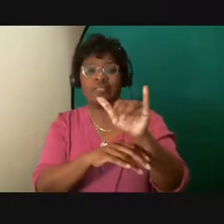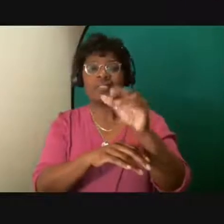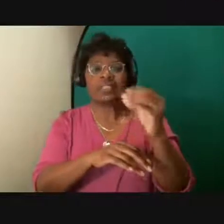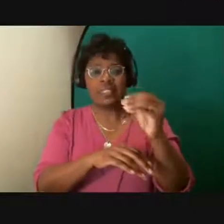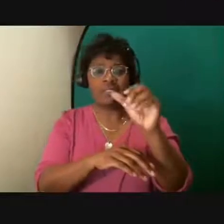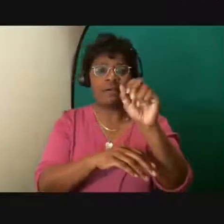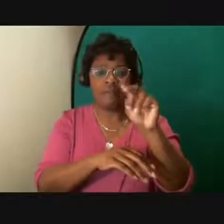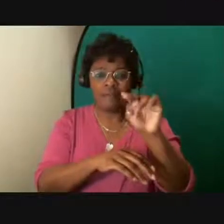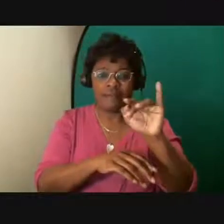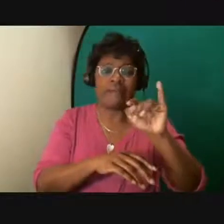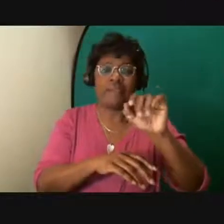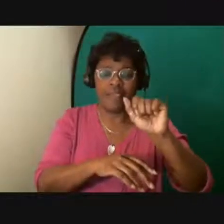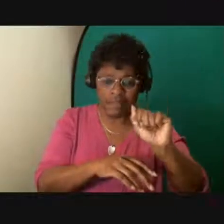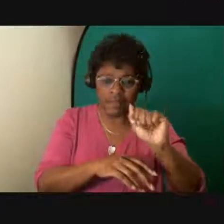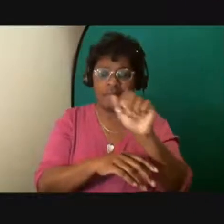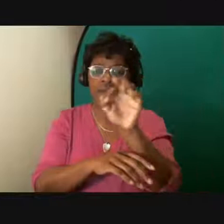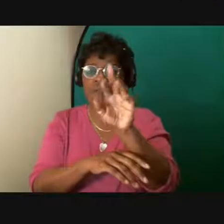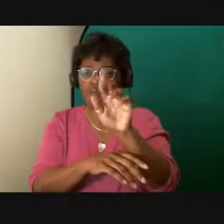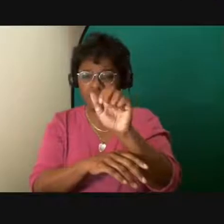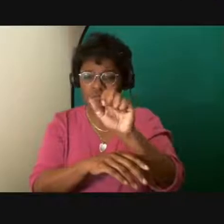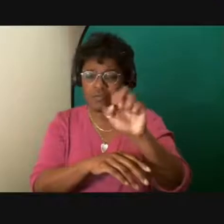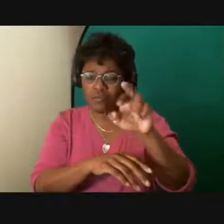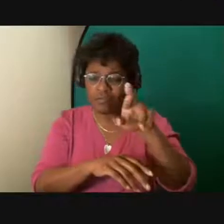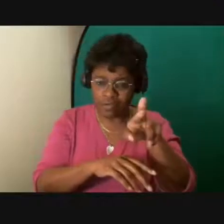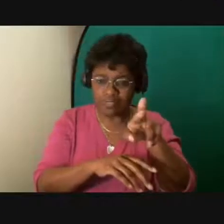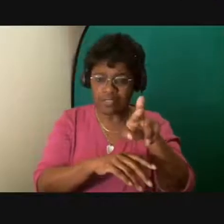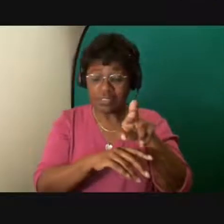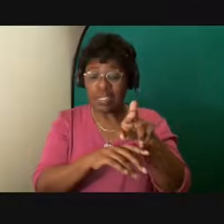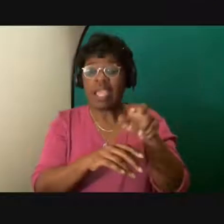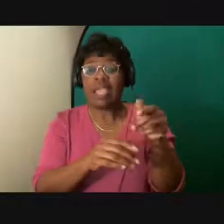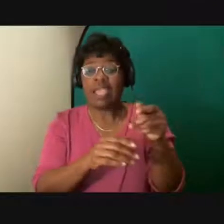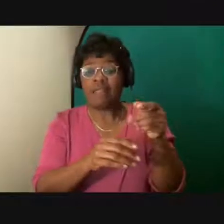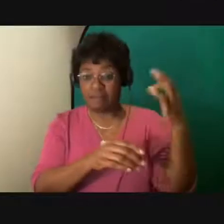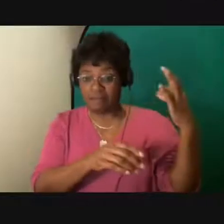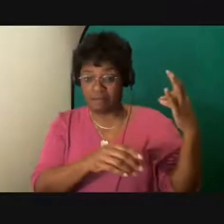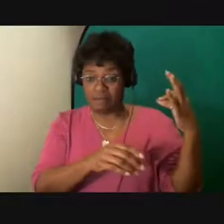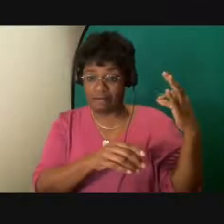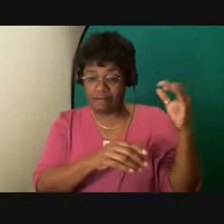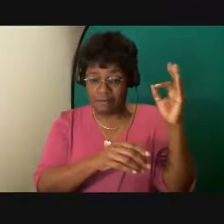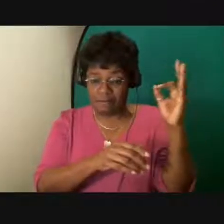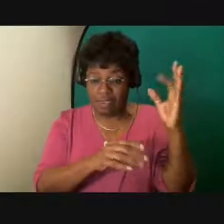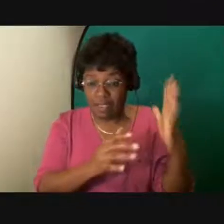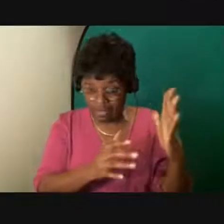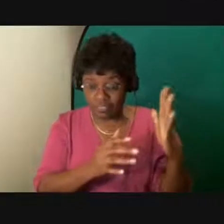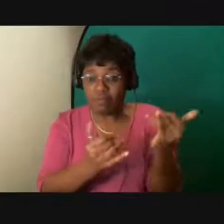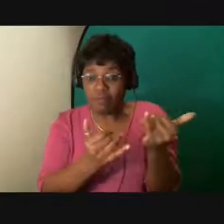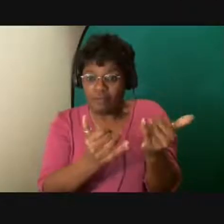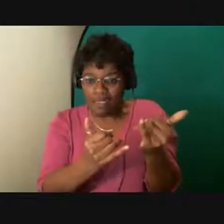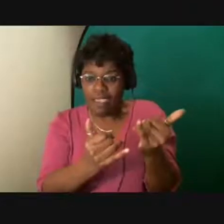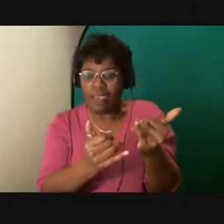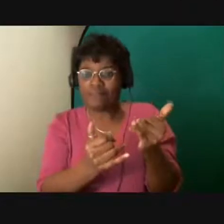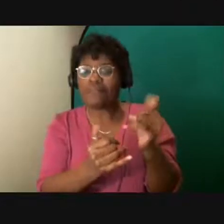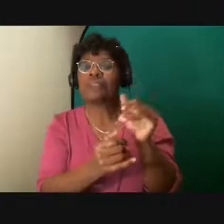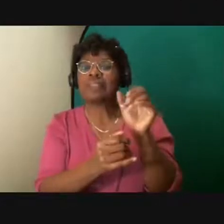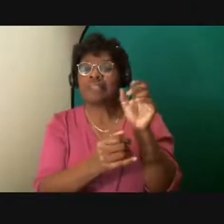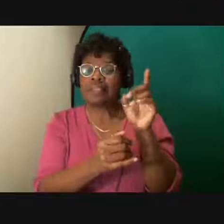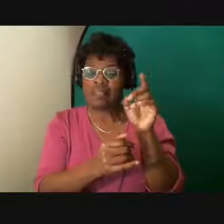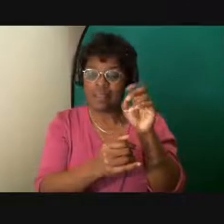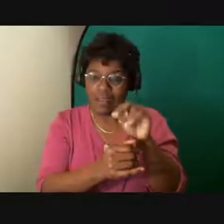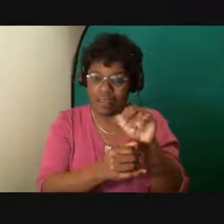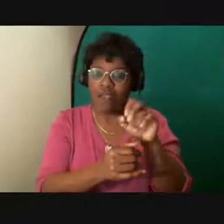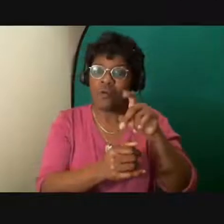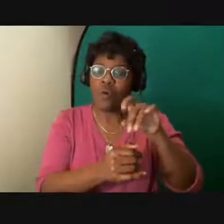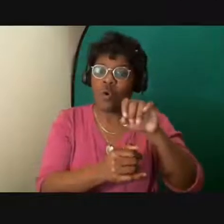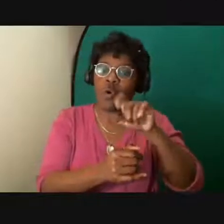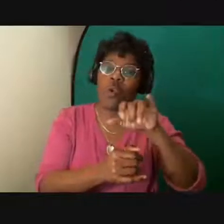current pastor is Pastor Napoleon Bradford and First Lady Karen Bradford. Amen. We're going to have our scripture